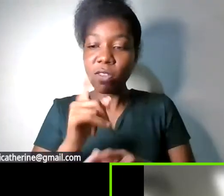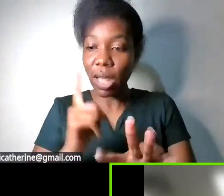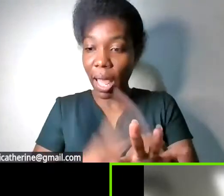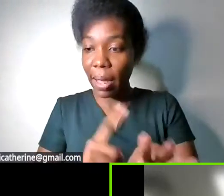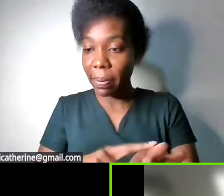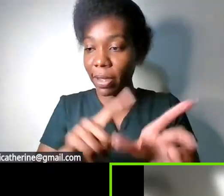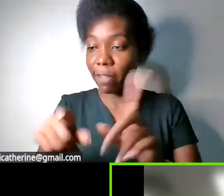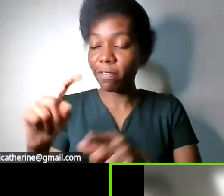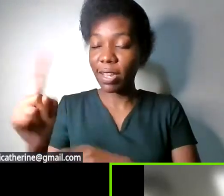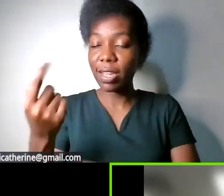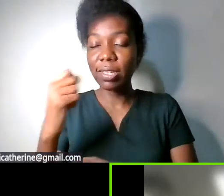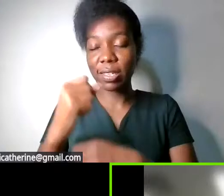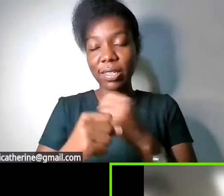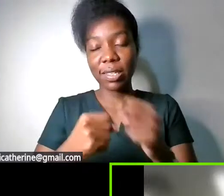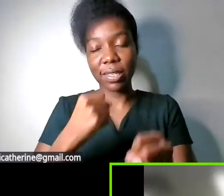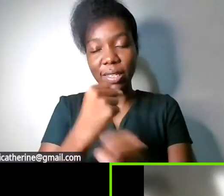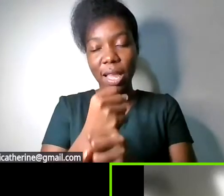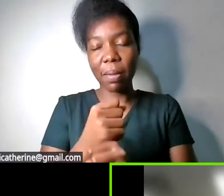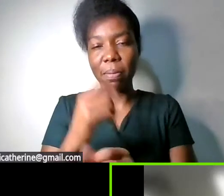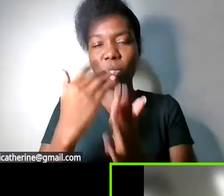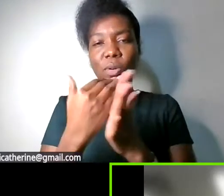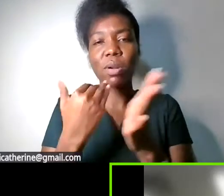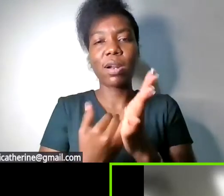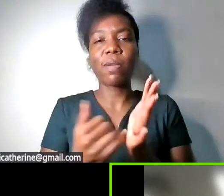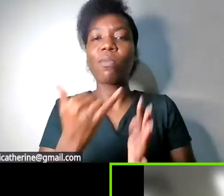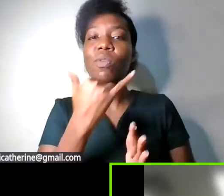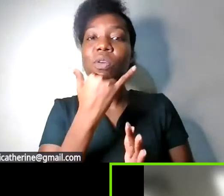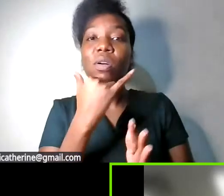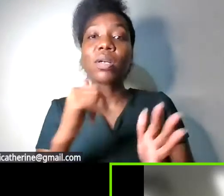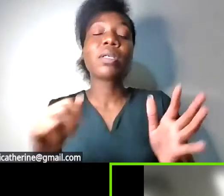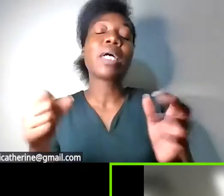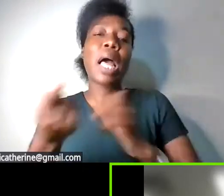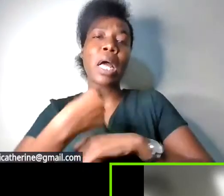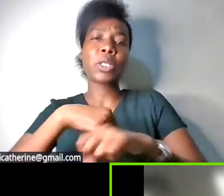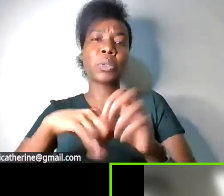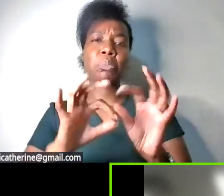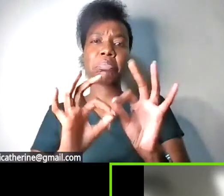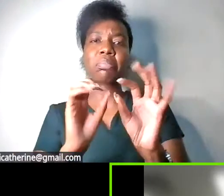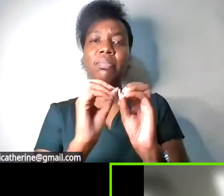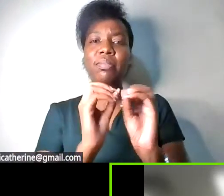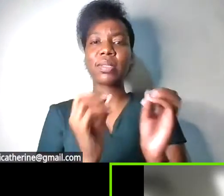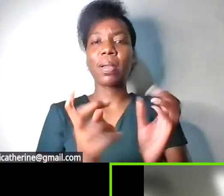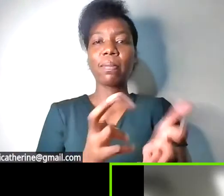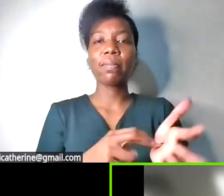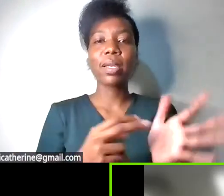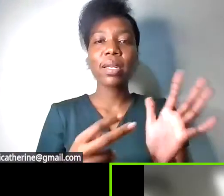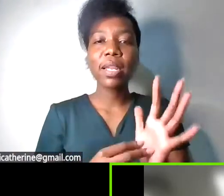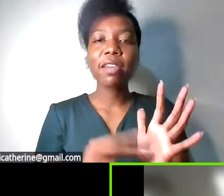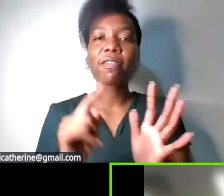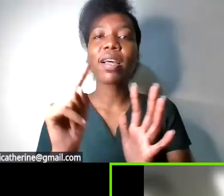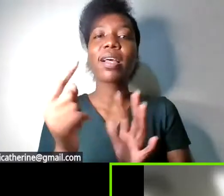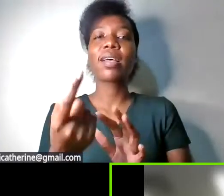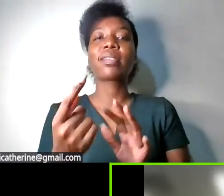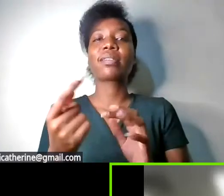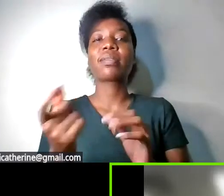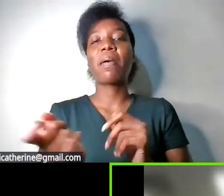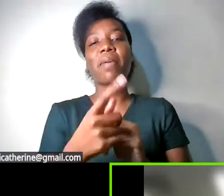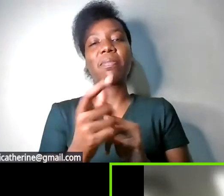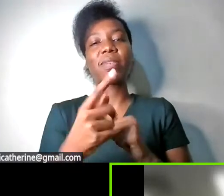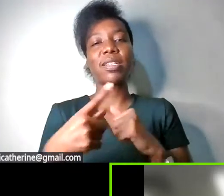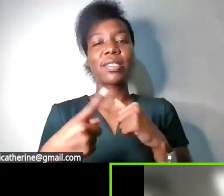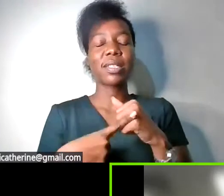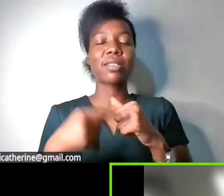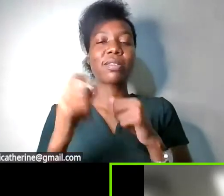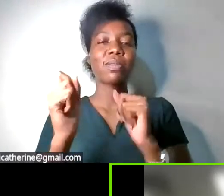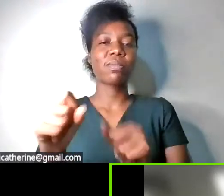wrong program, they're not going to do well, and in fact waste that the first 6 months of their career at the